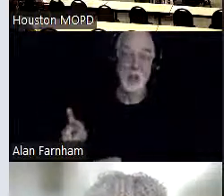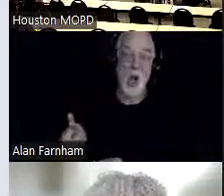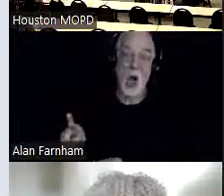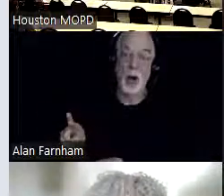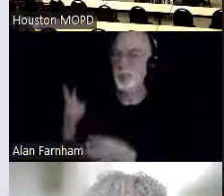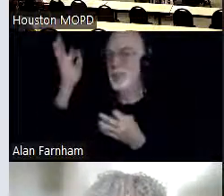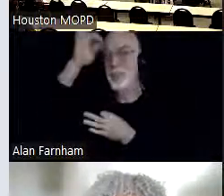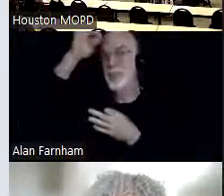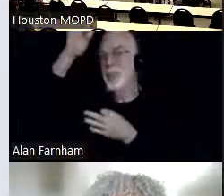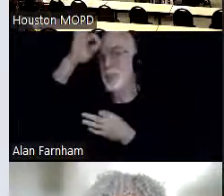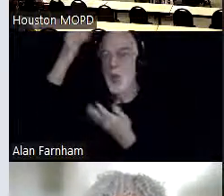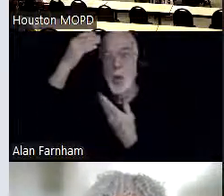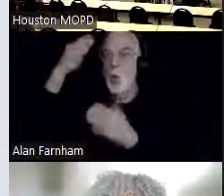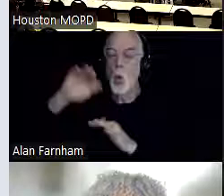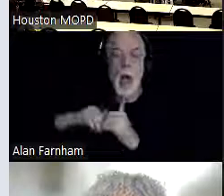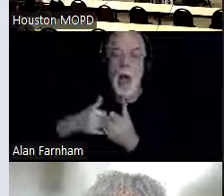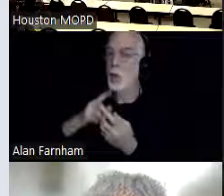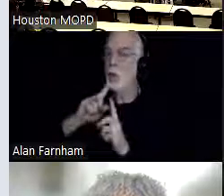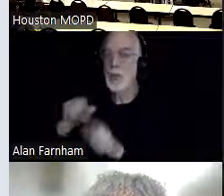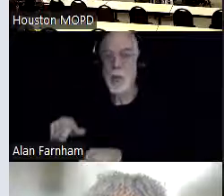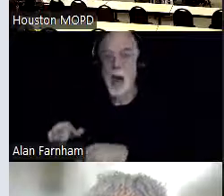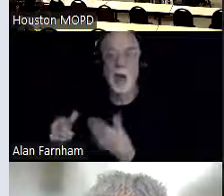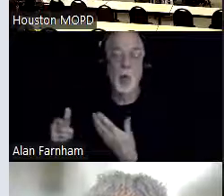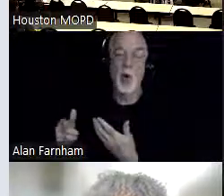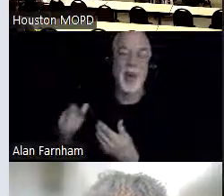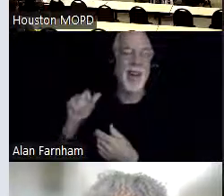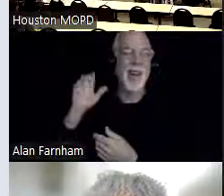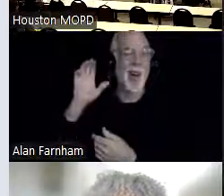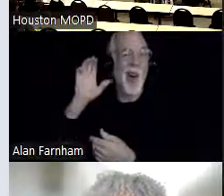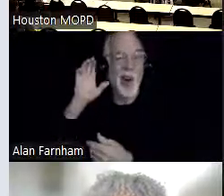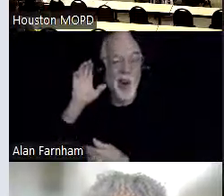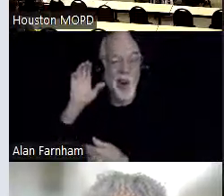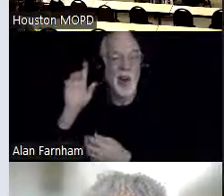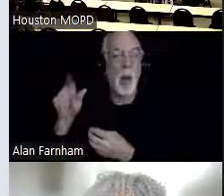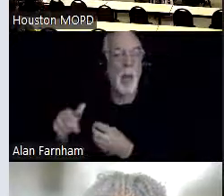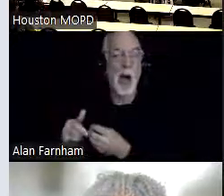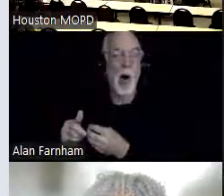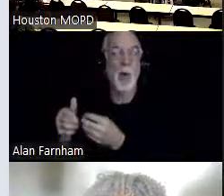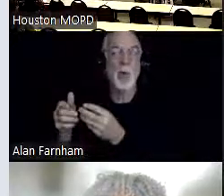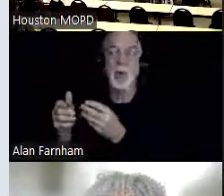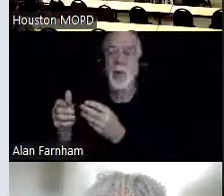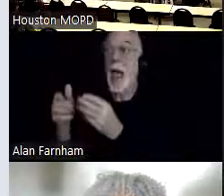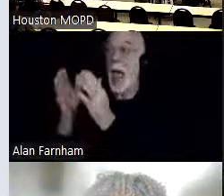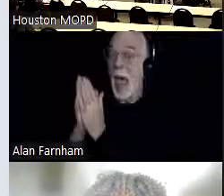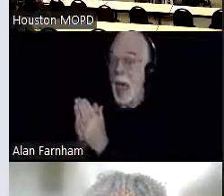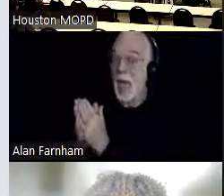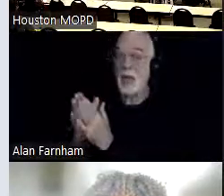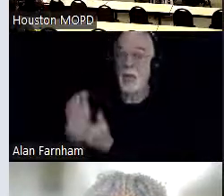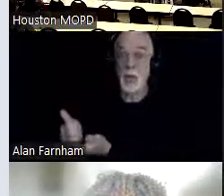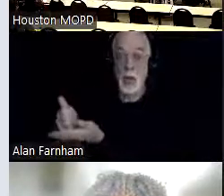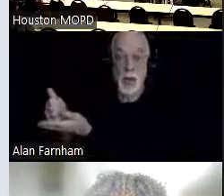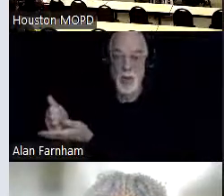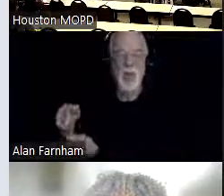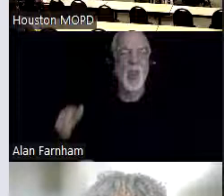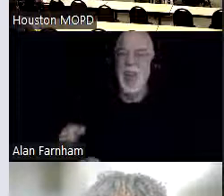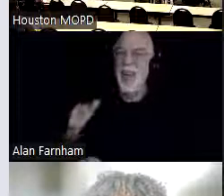how to respond or hasn't heard many accommodation asks, so they're unfamiliar with that.